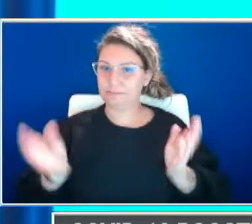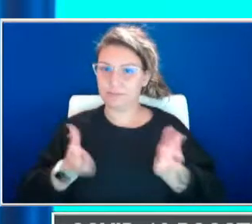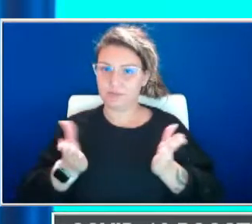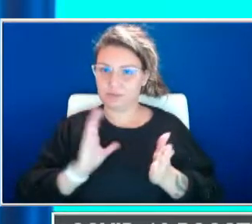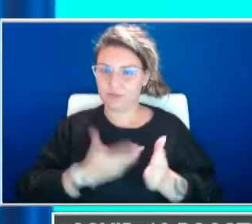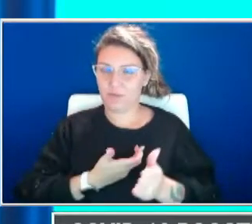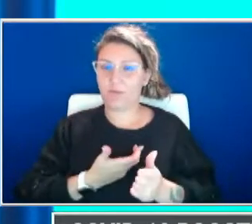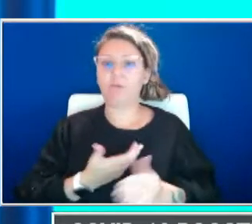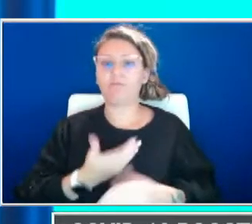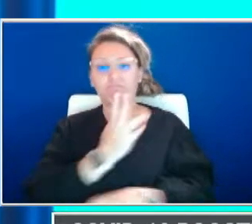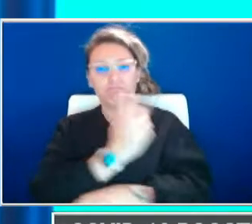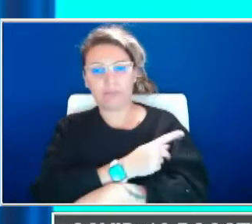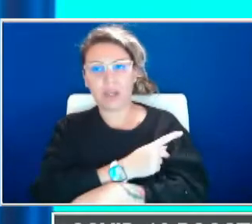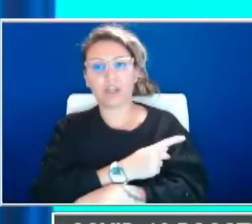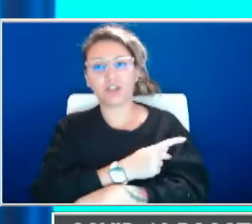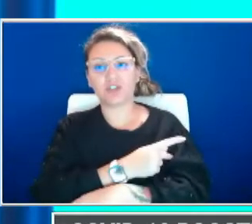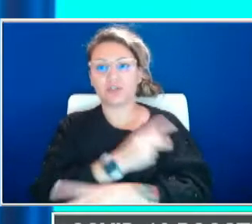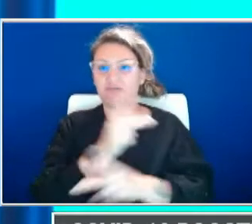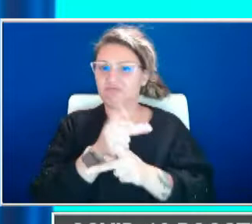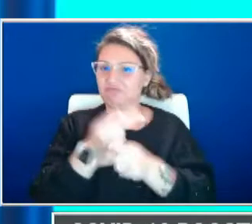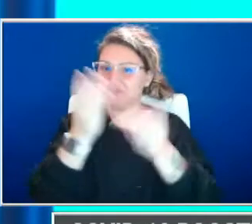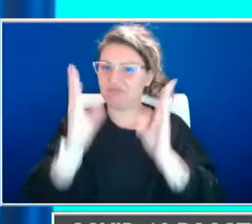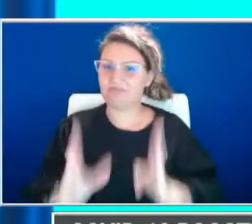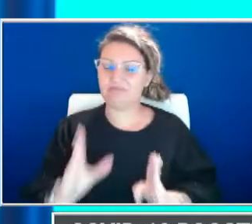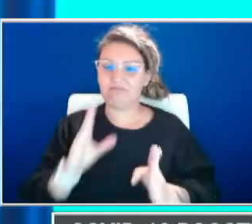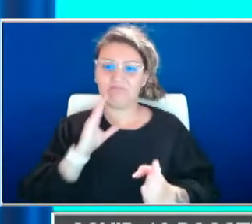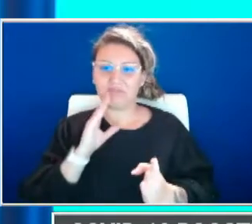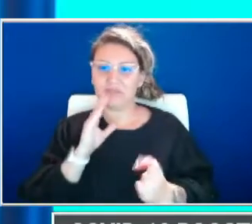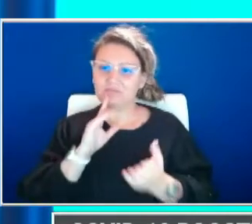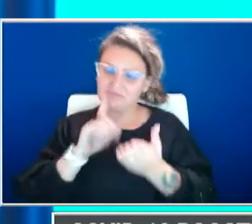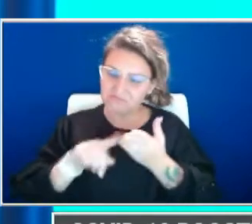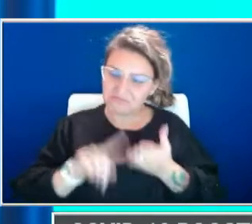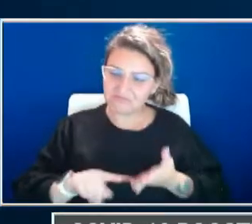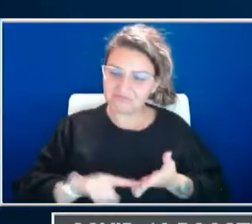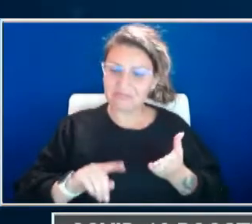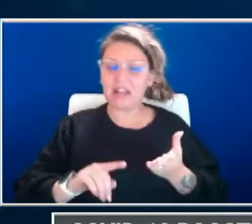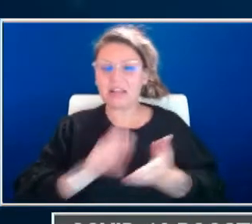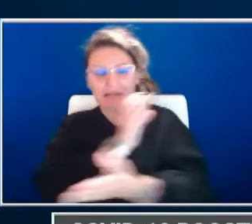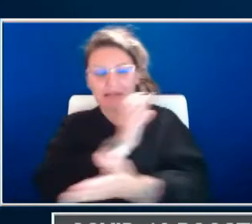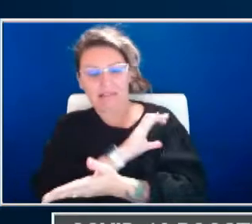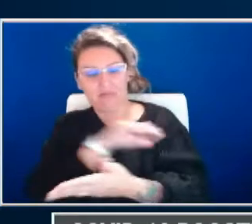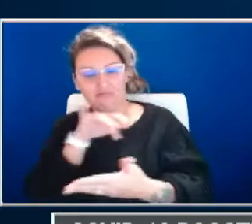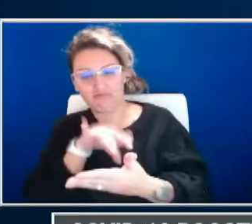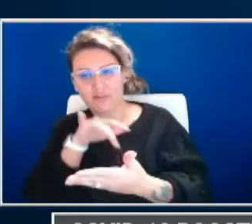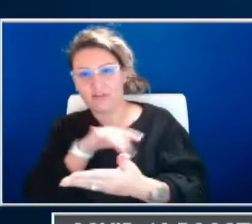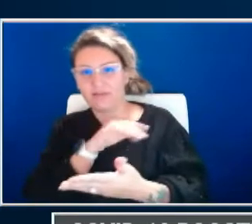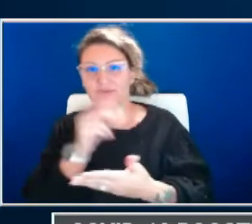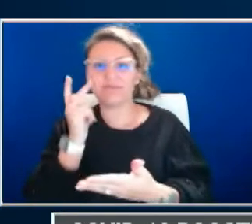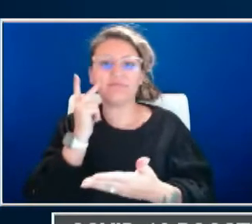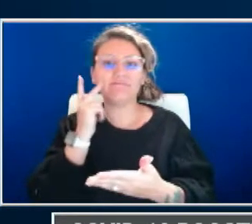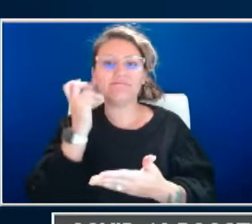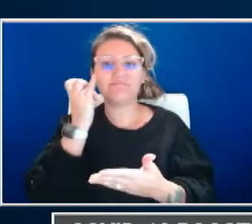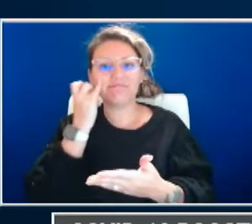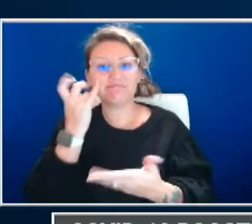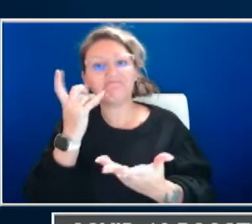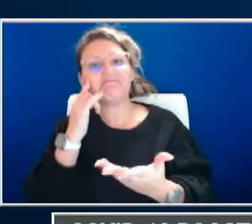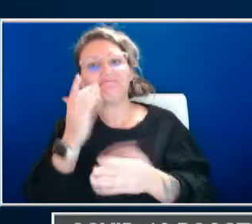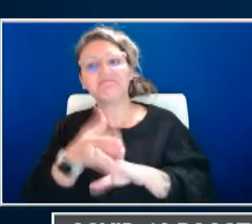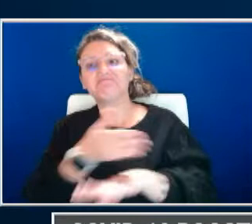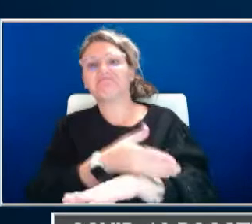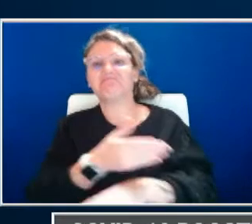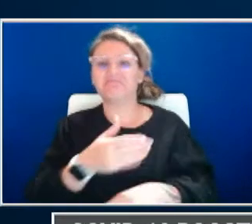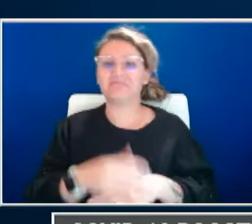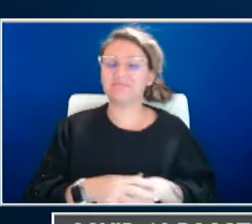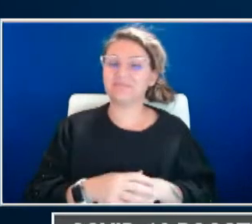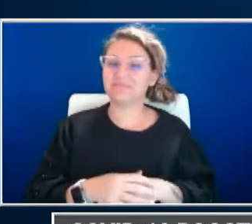and caregivers to look into clinical trials and see if anything would be suitable for them. Let's take a slight economic turn. Vince, I